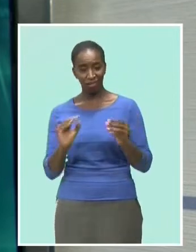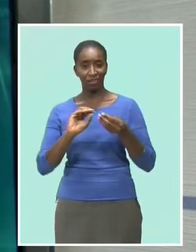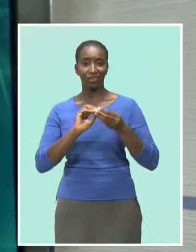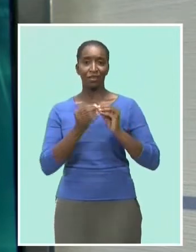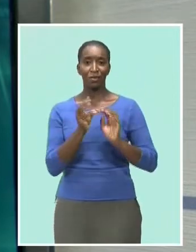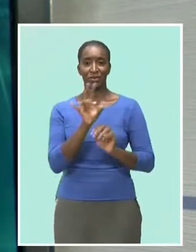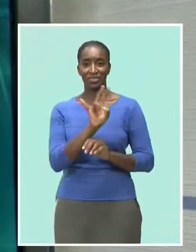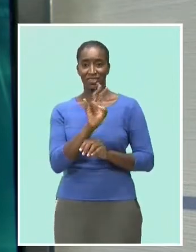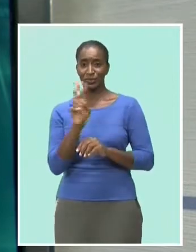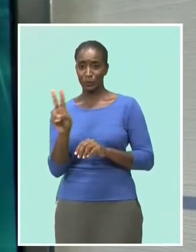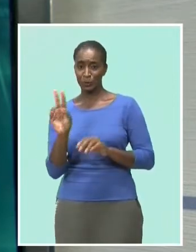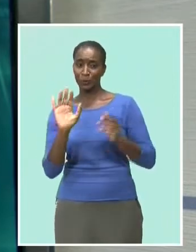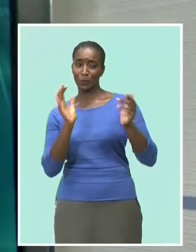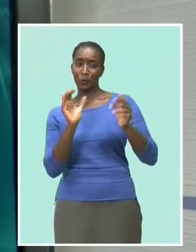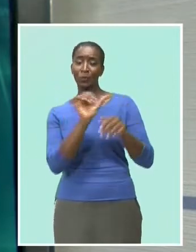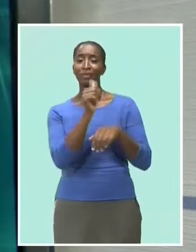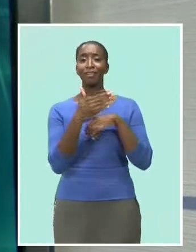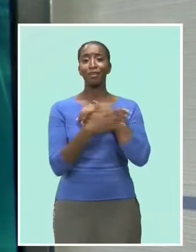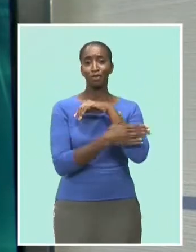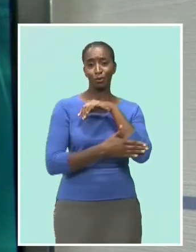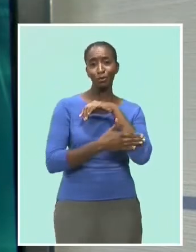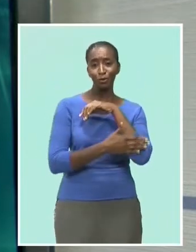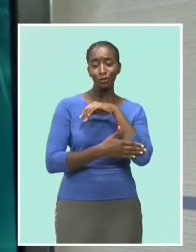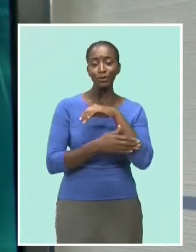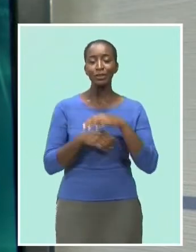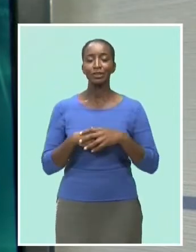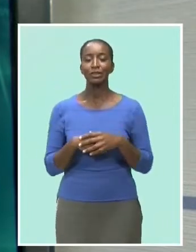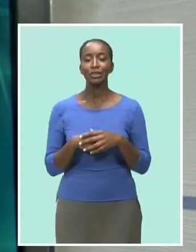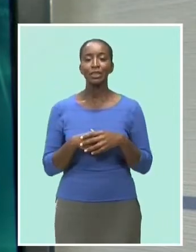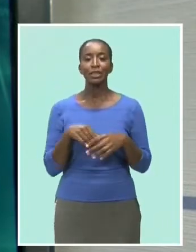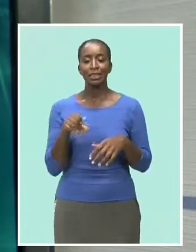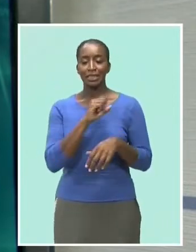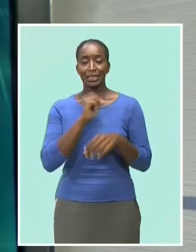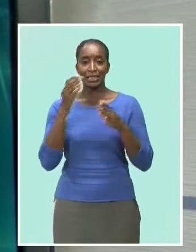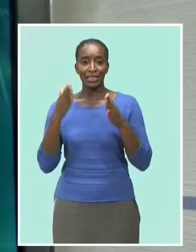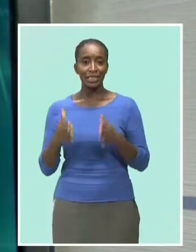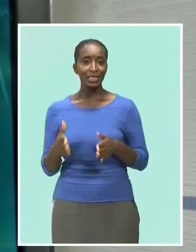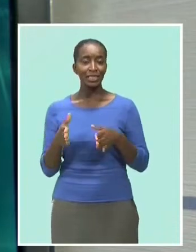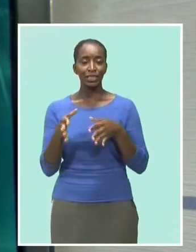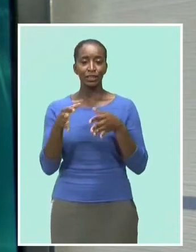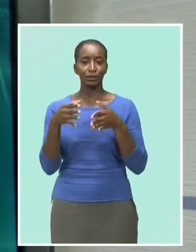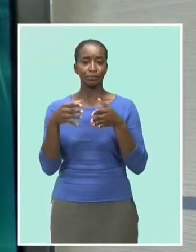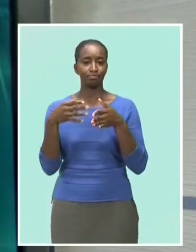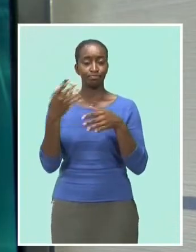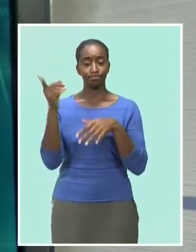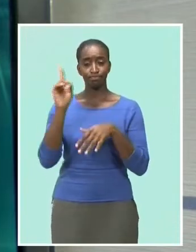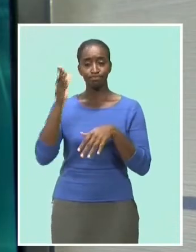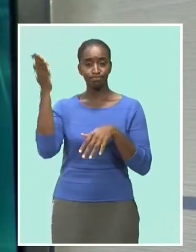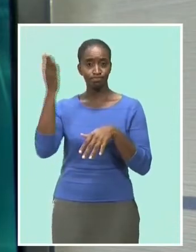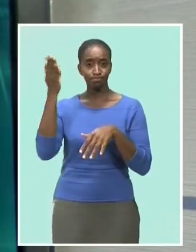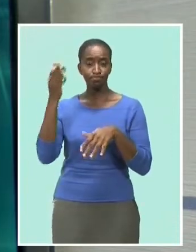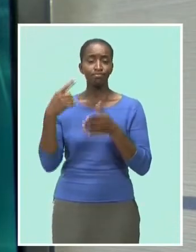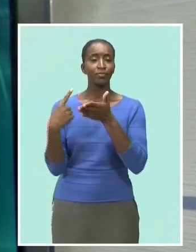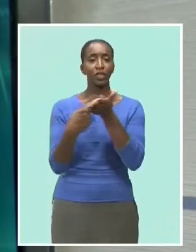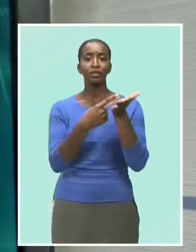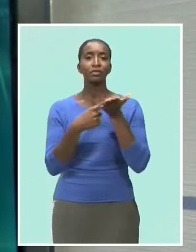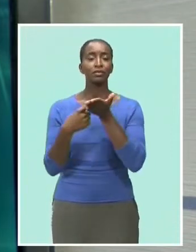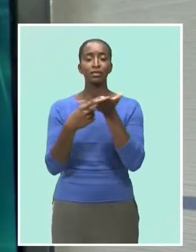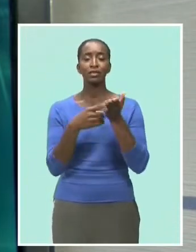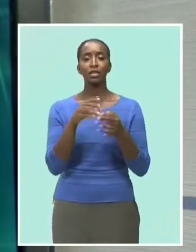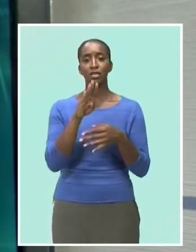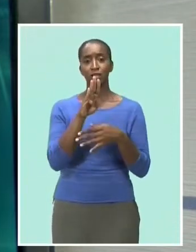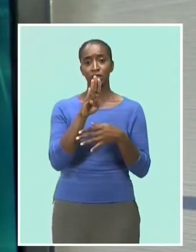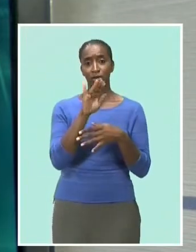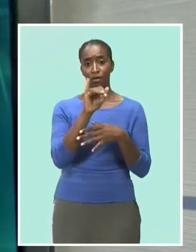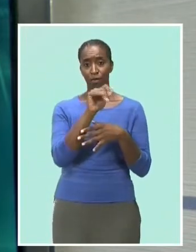to 72nd. Speaking during the Public Service Miscellaneous Provisions Bill 2019 in the Upper House yesterday, Senator Holder